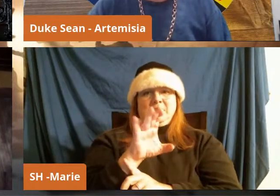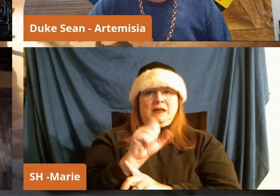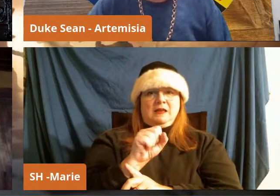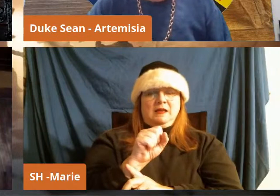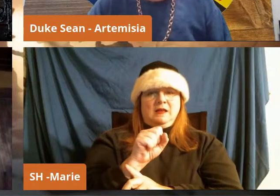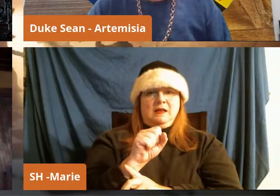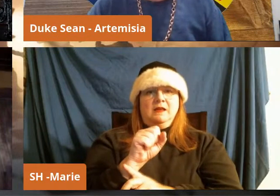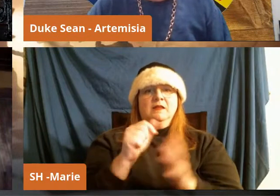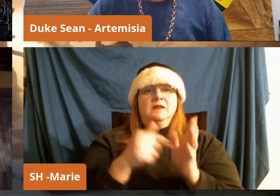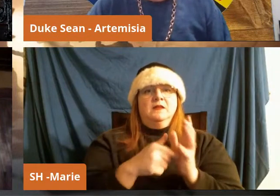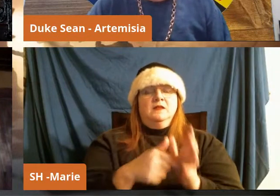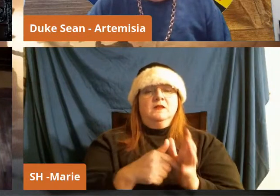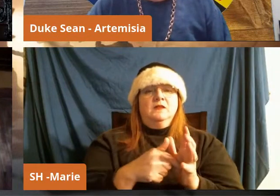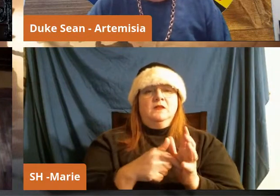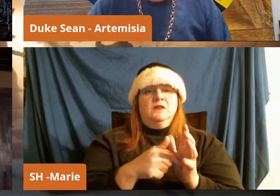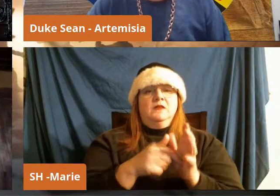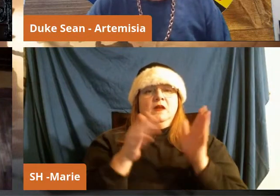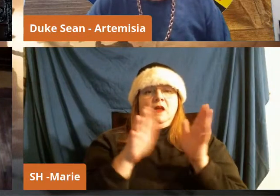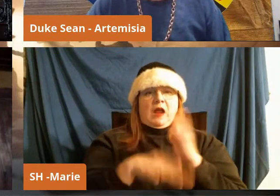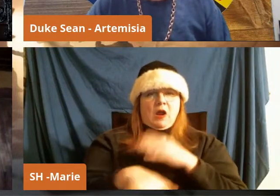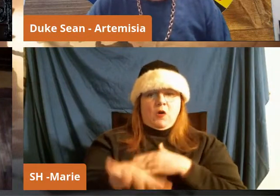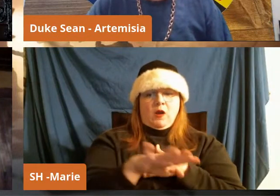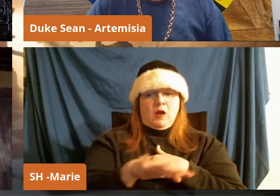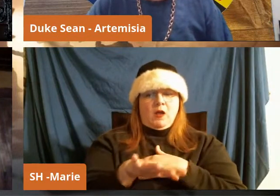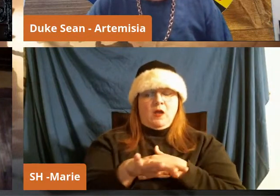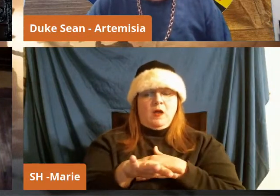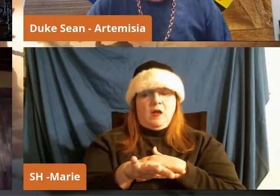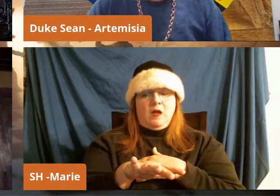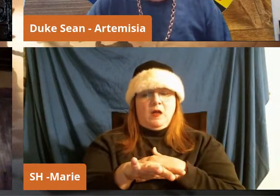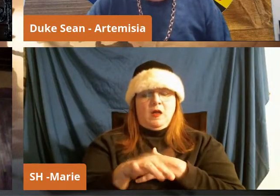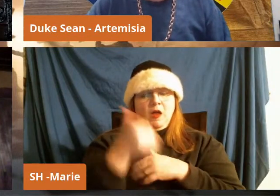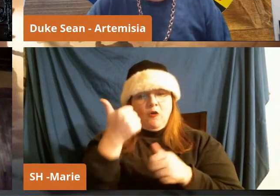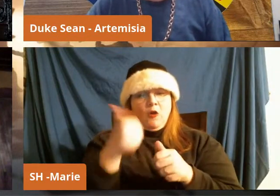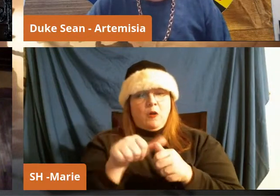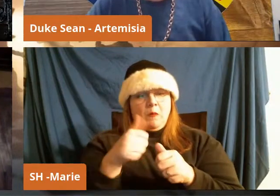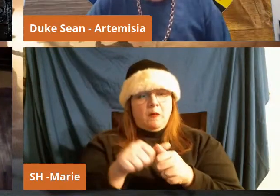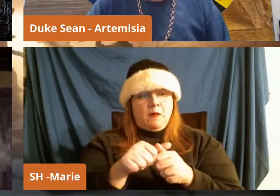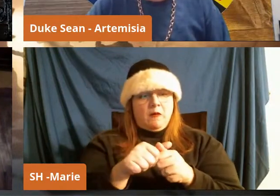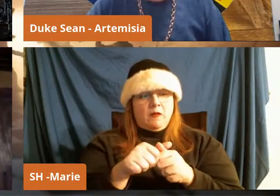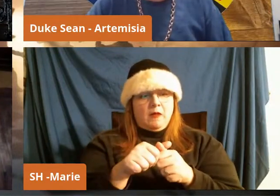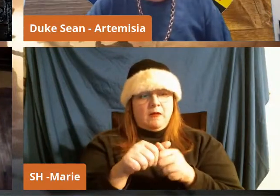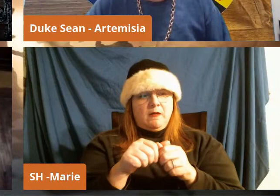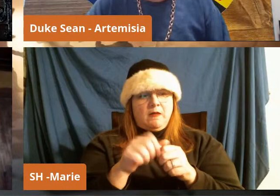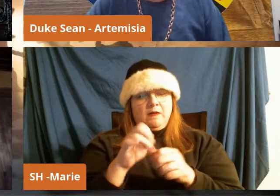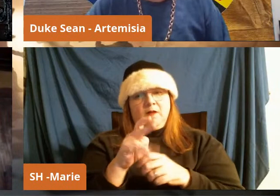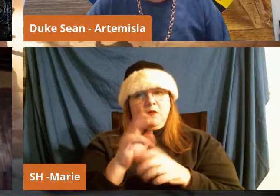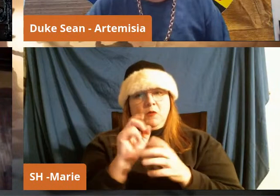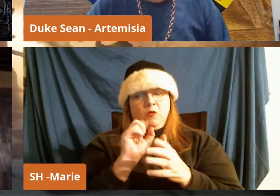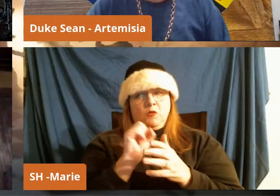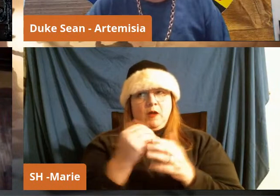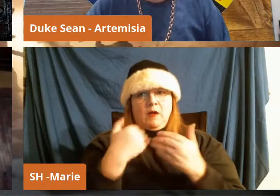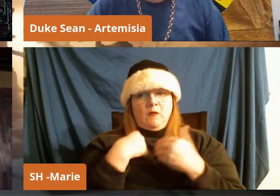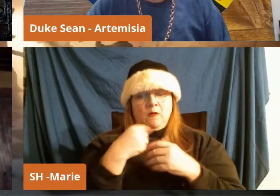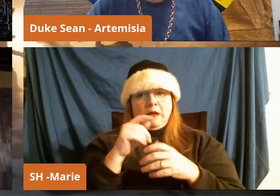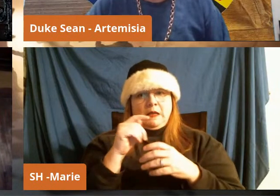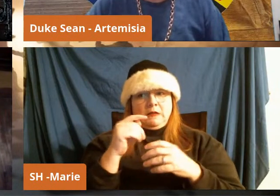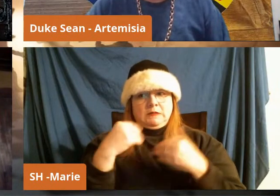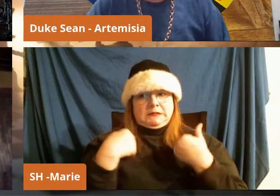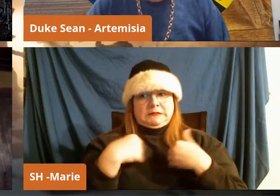particular regard, where, I mean, I remember the events that we used to have, you know, when I was a